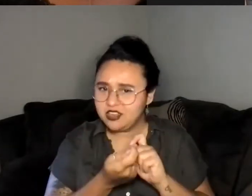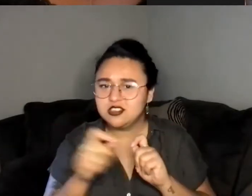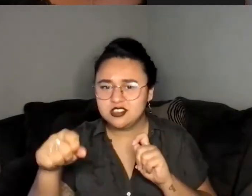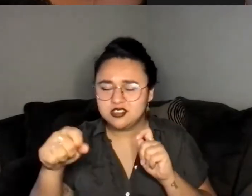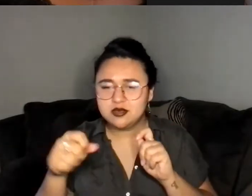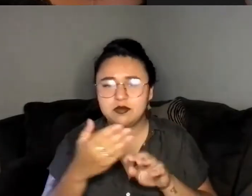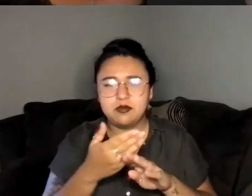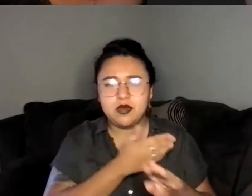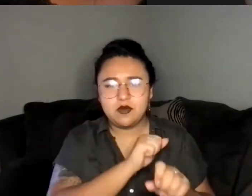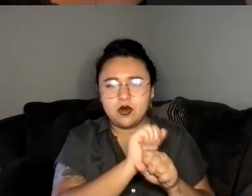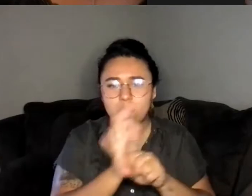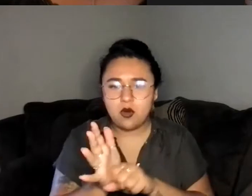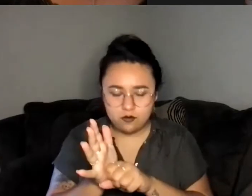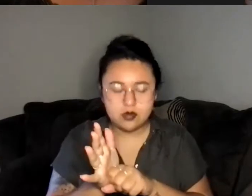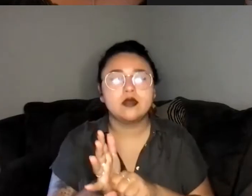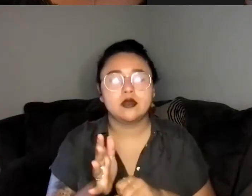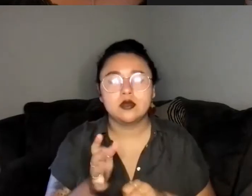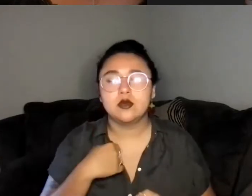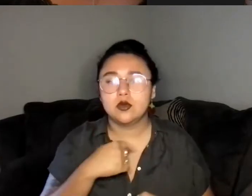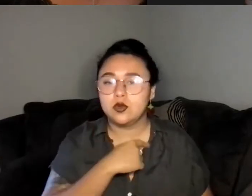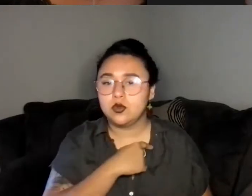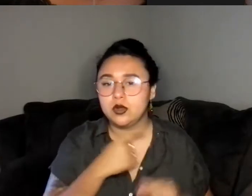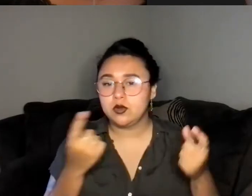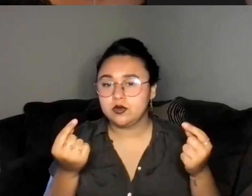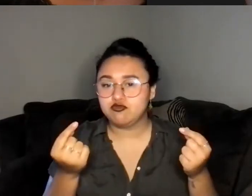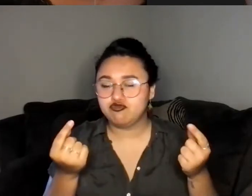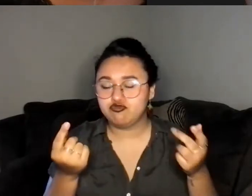Before COVID, we were